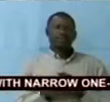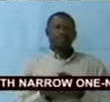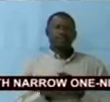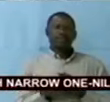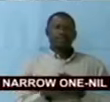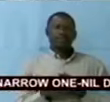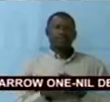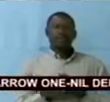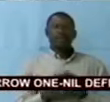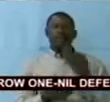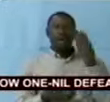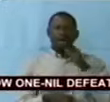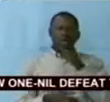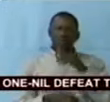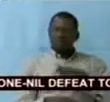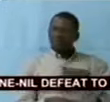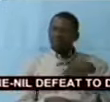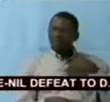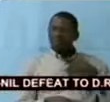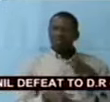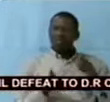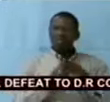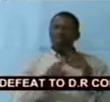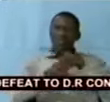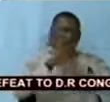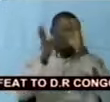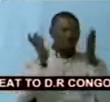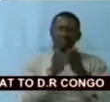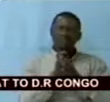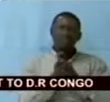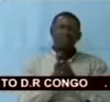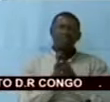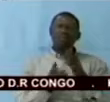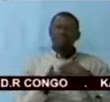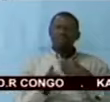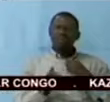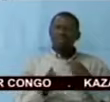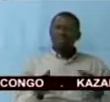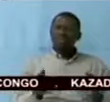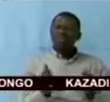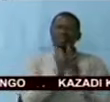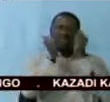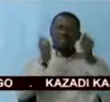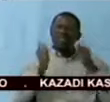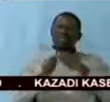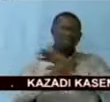How did you feel with all these incidents? What impact did they have on you?